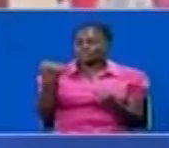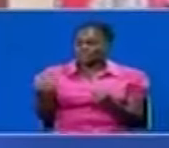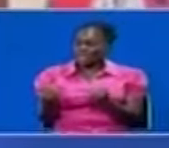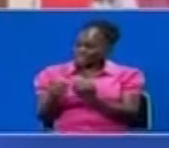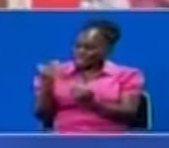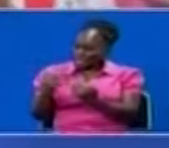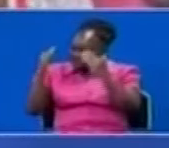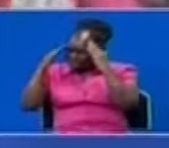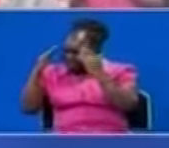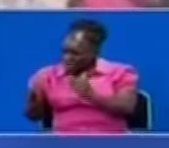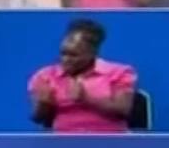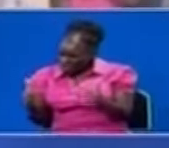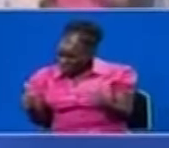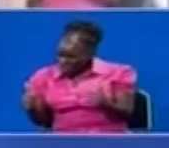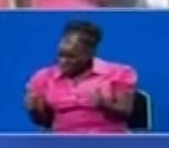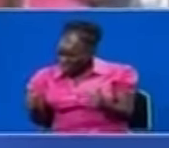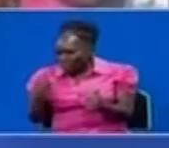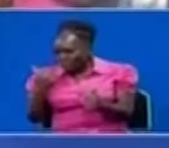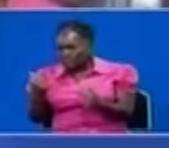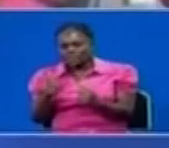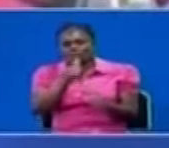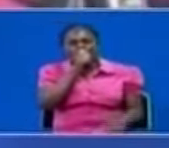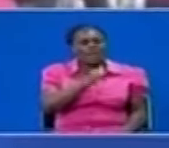to very well, you have just still to go